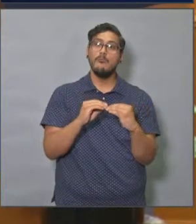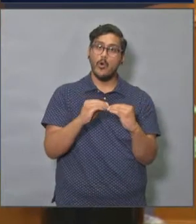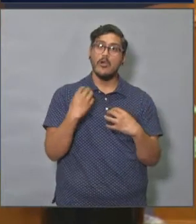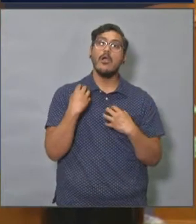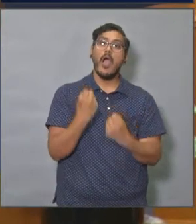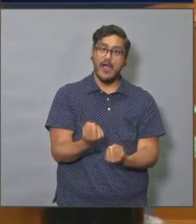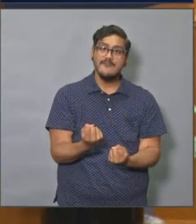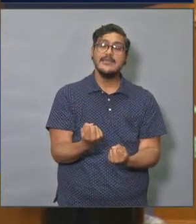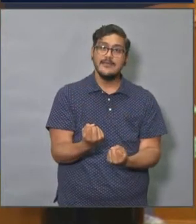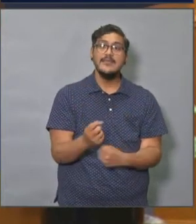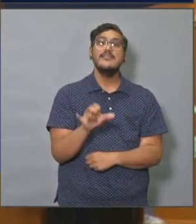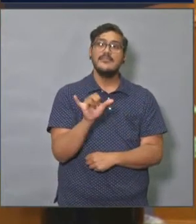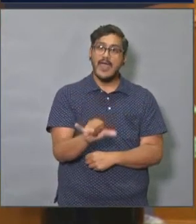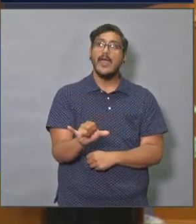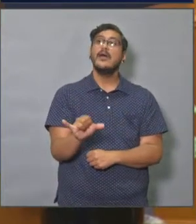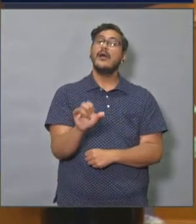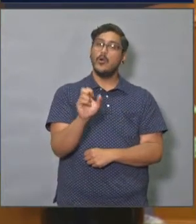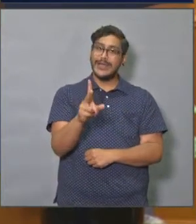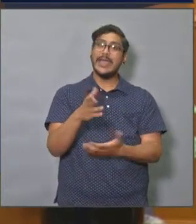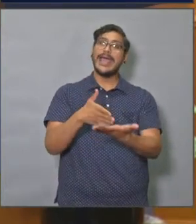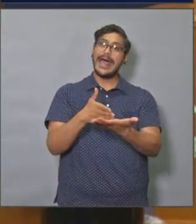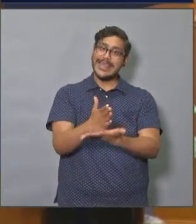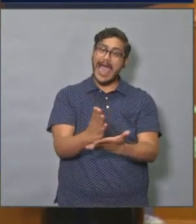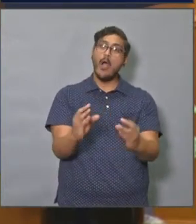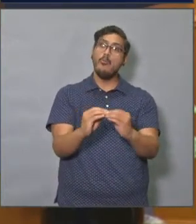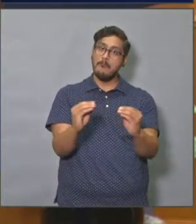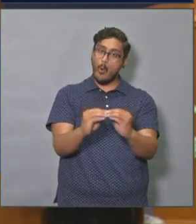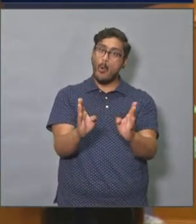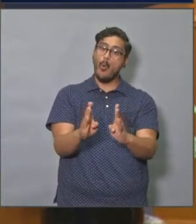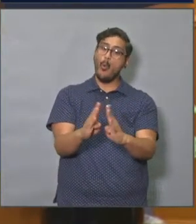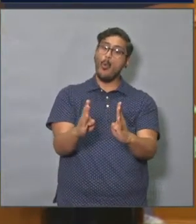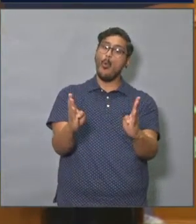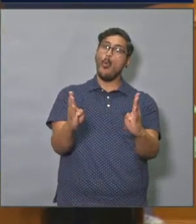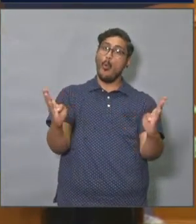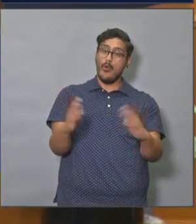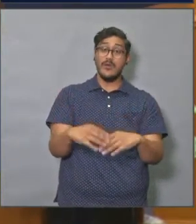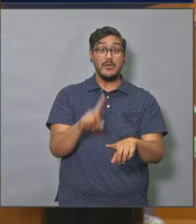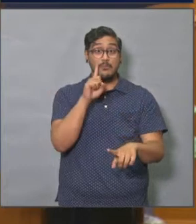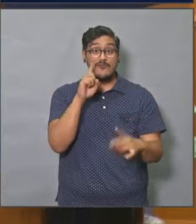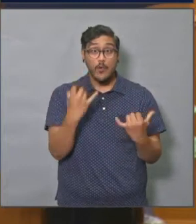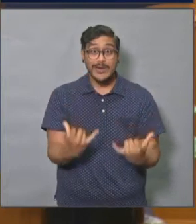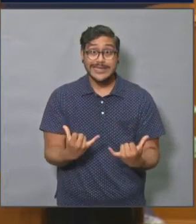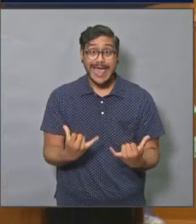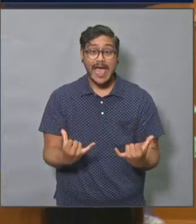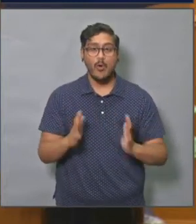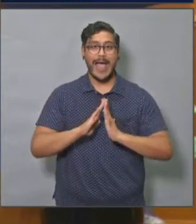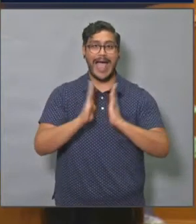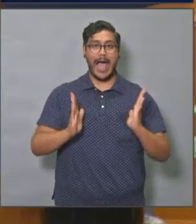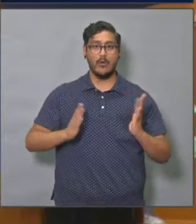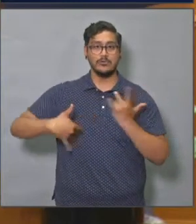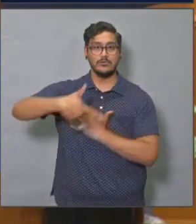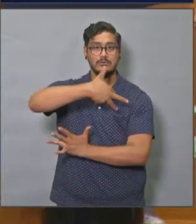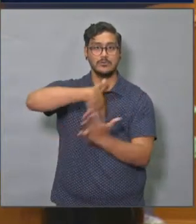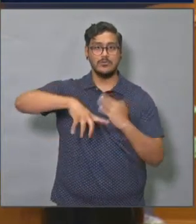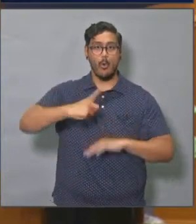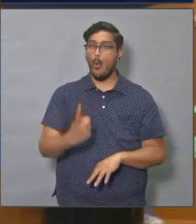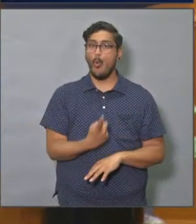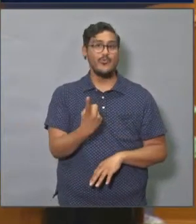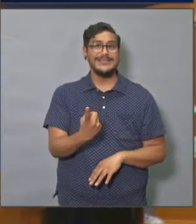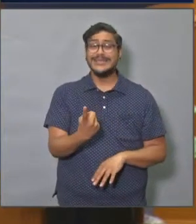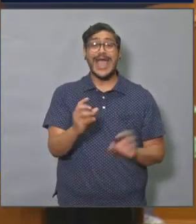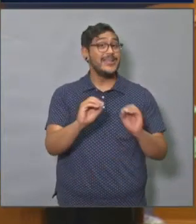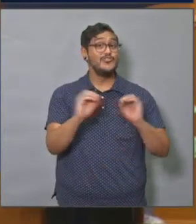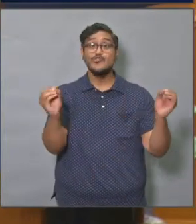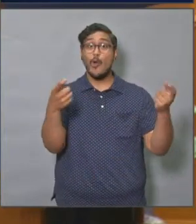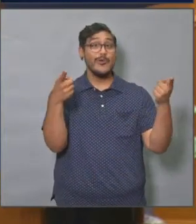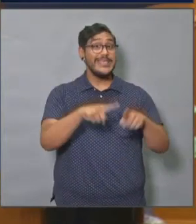bit more mixing going on. But right now, it is households only and no events. So the only